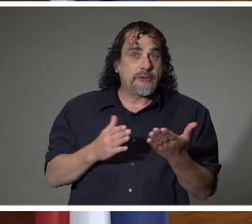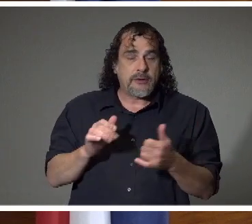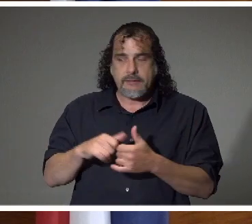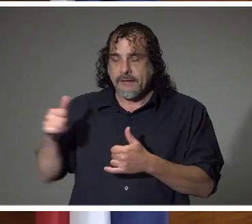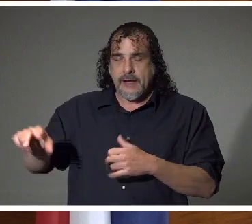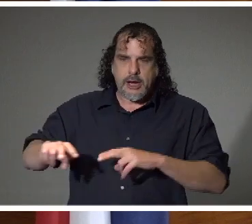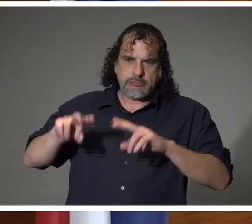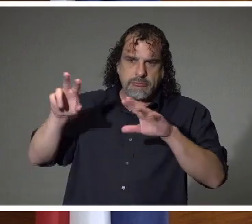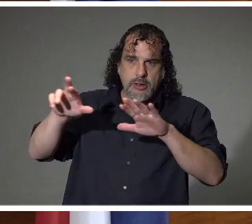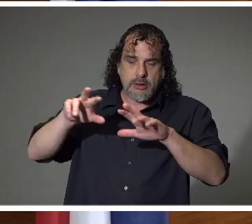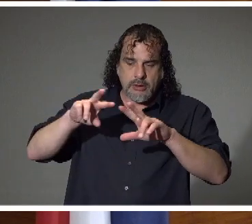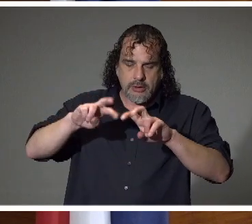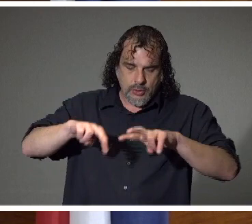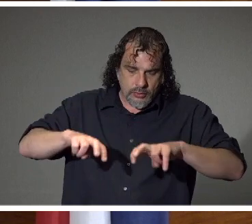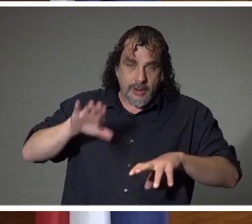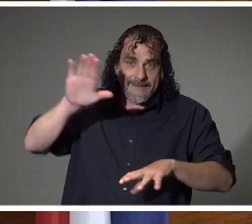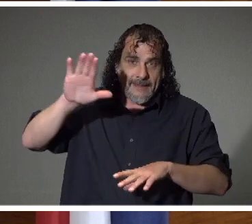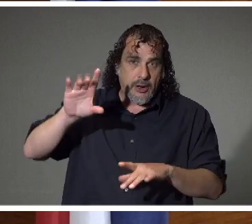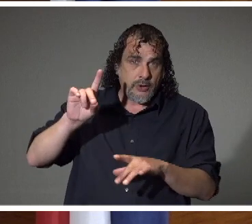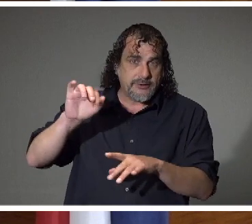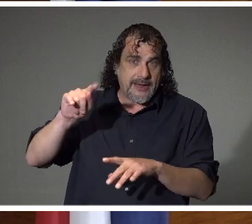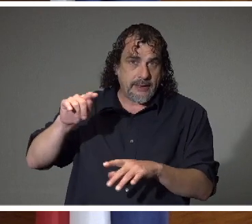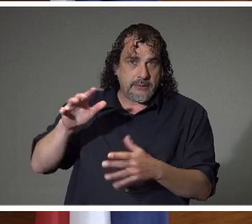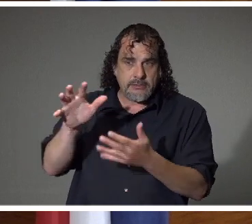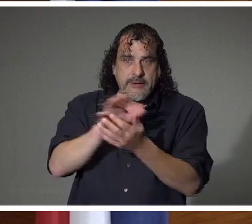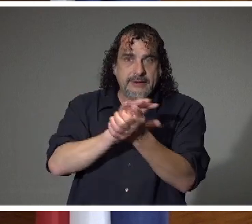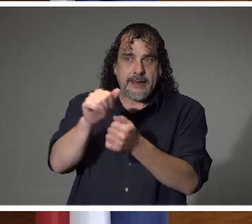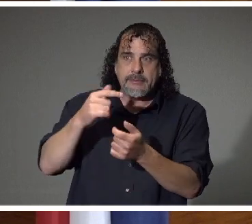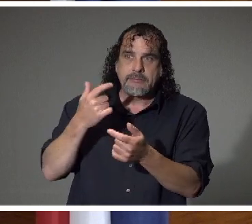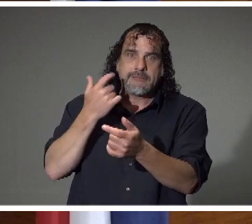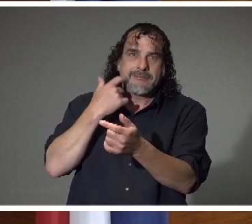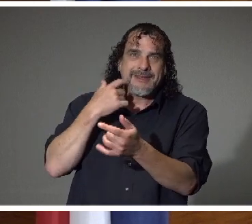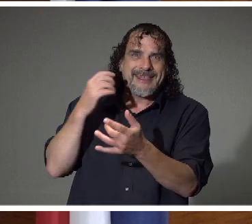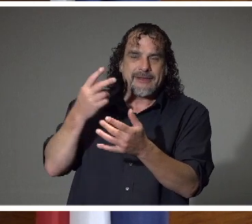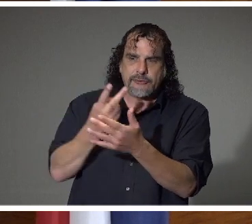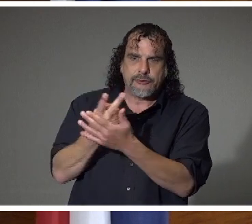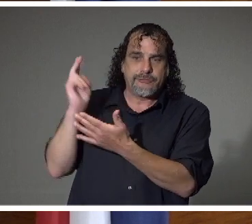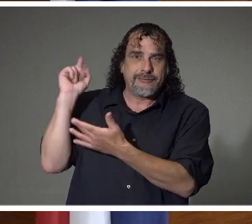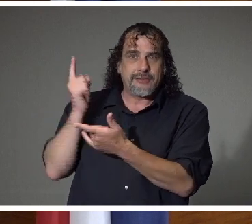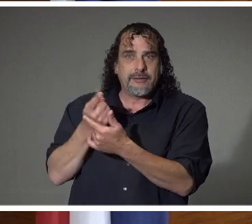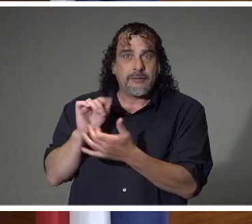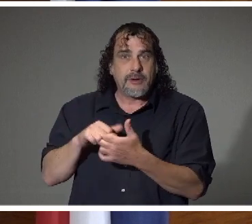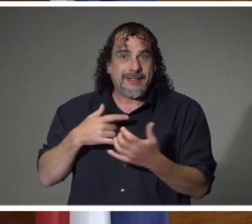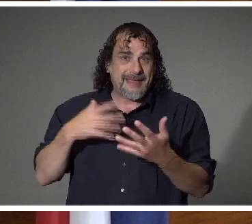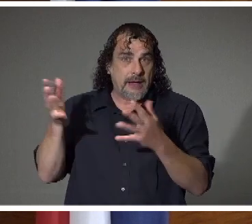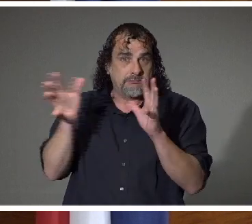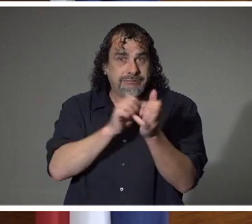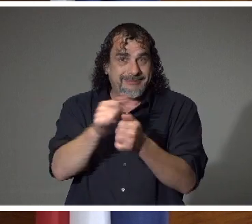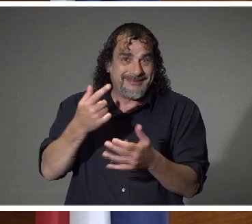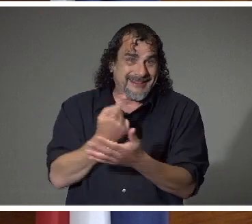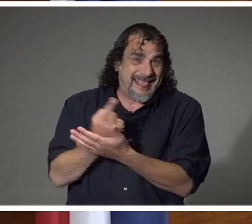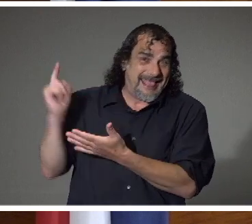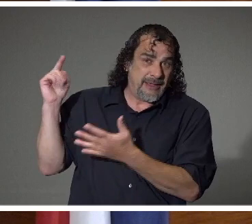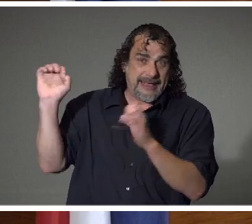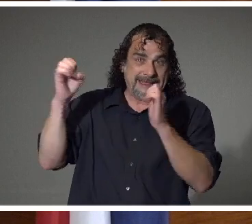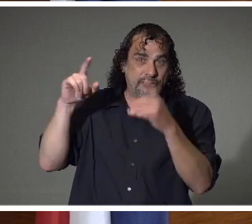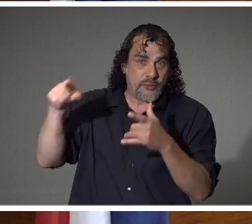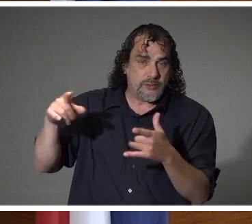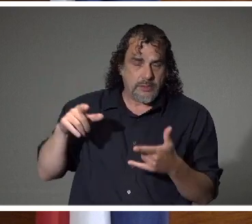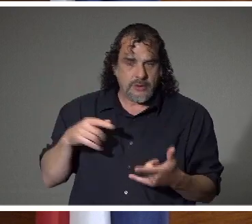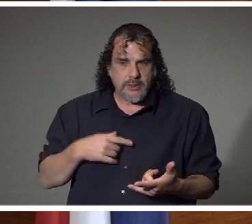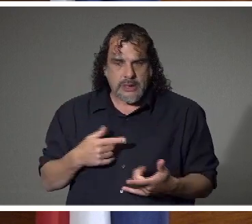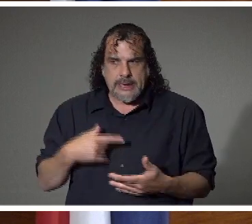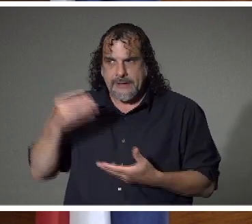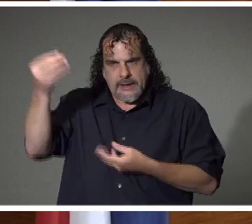review the damage that occurred during the Easter Sunday tornadoes. I received a report just